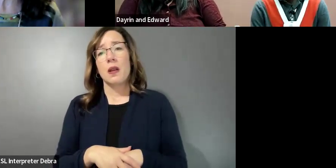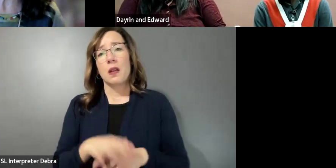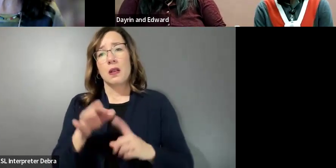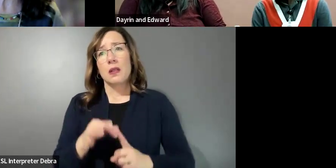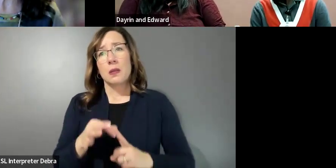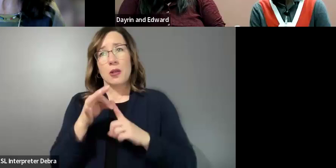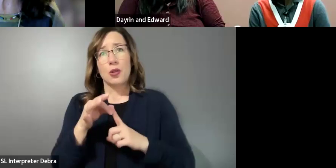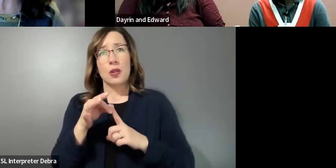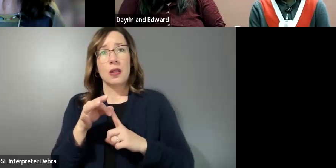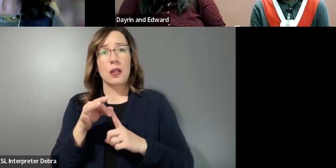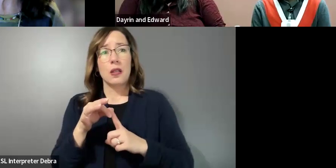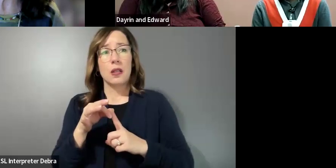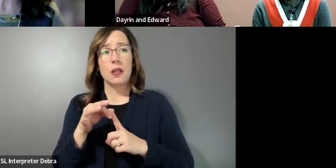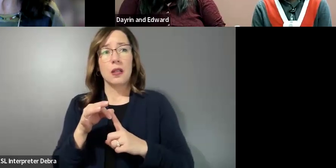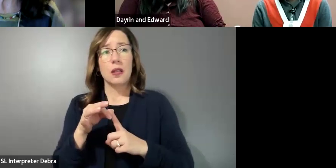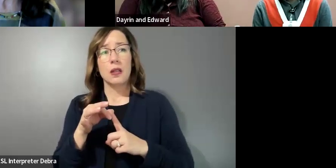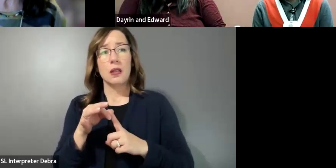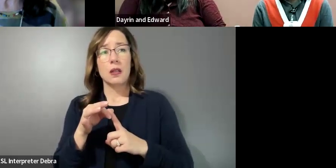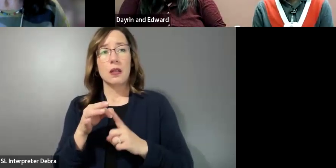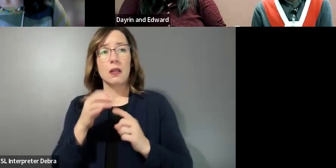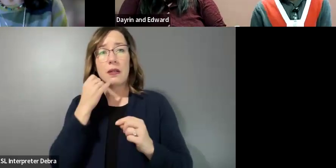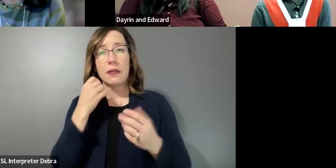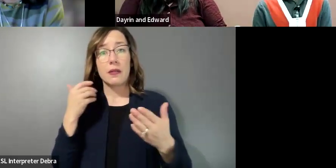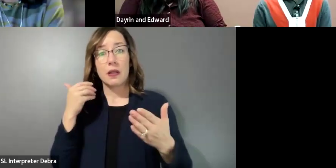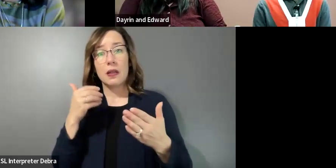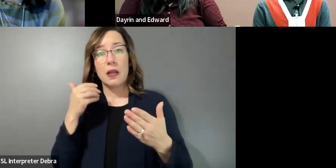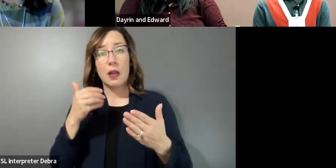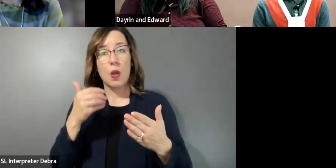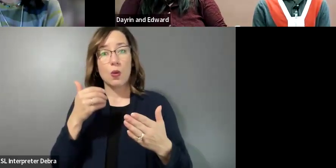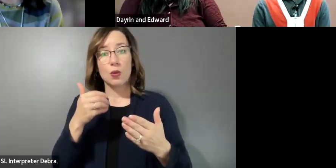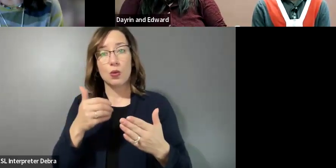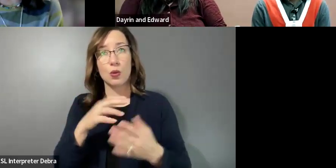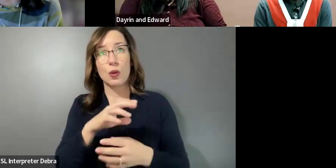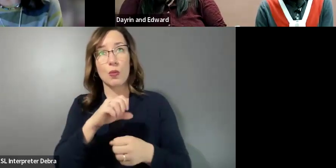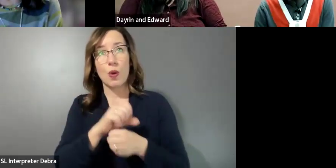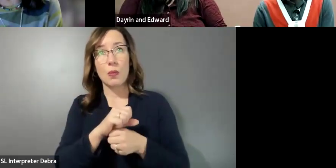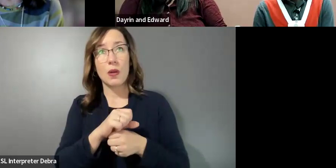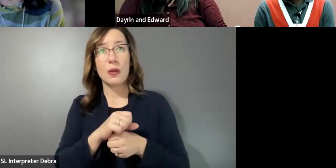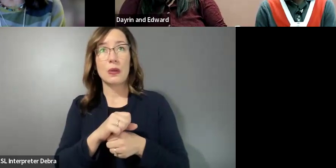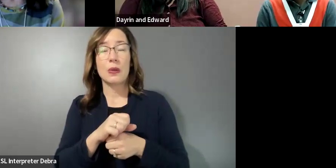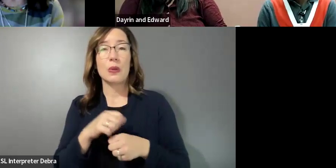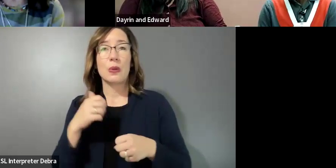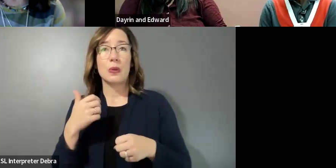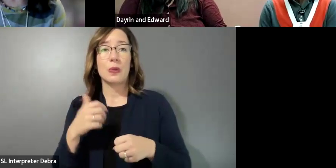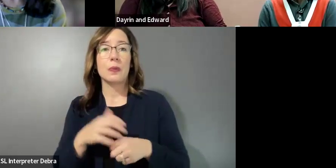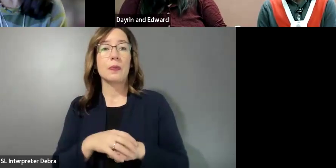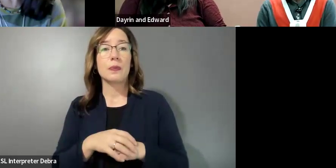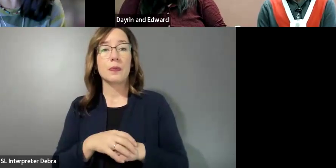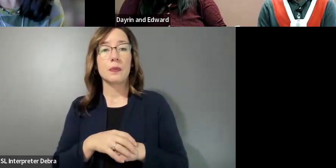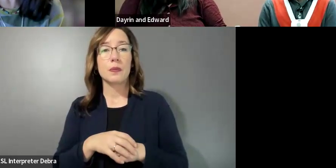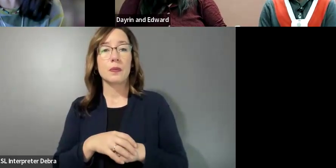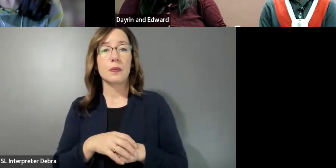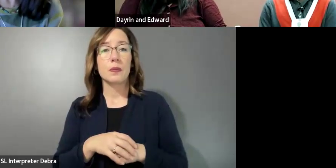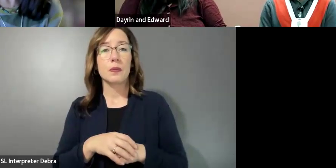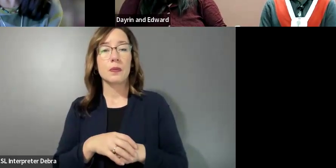if how far or if you get closer to the clinic where the doctor is.